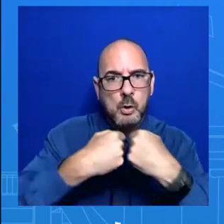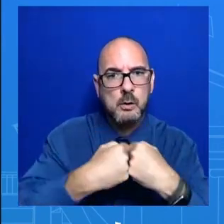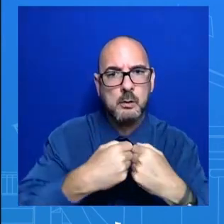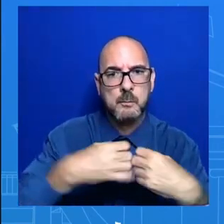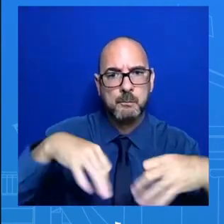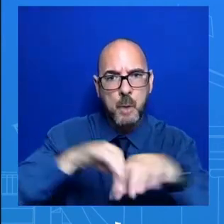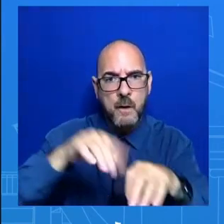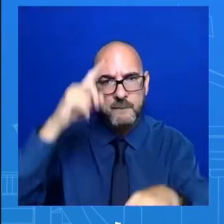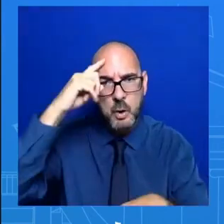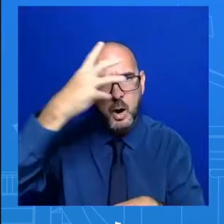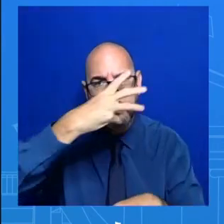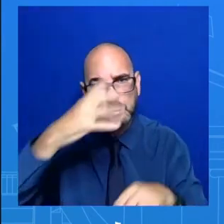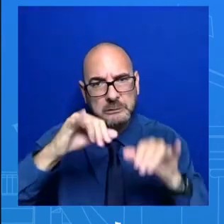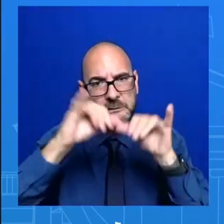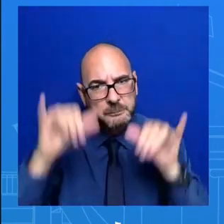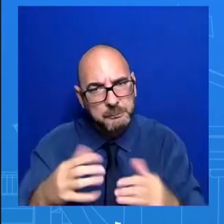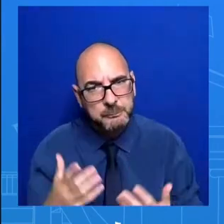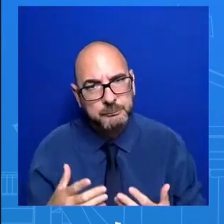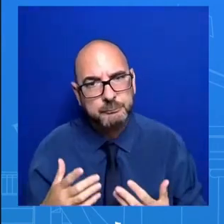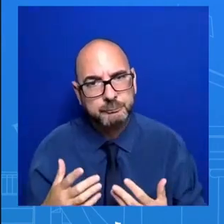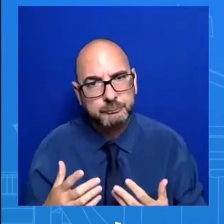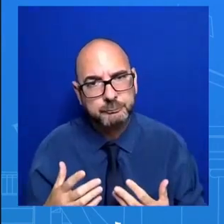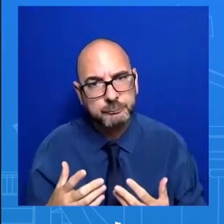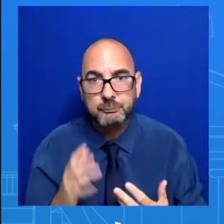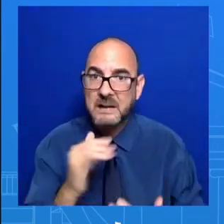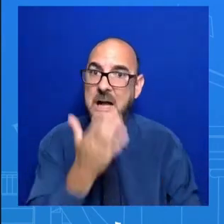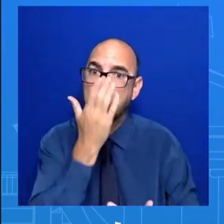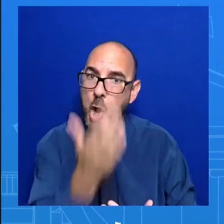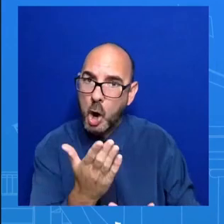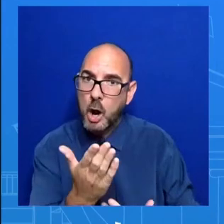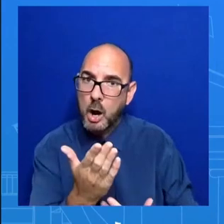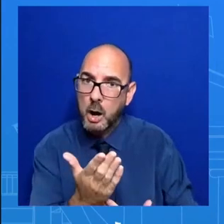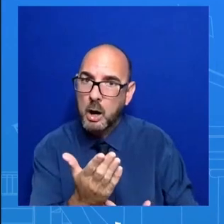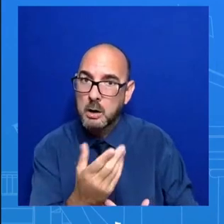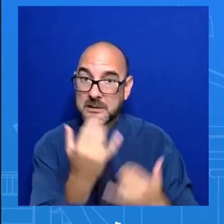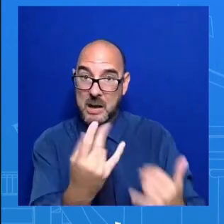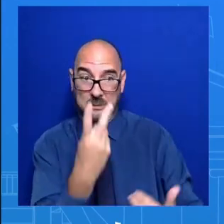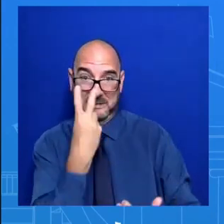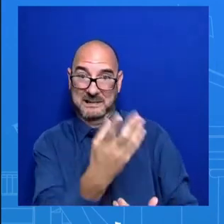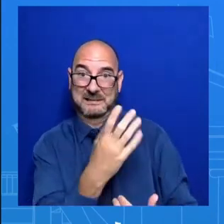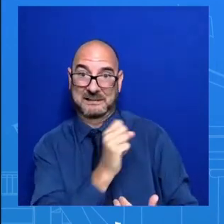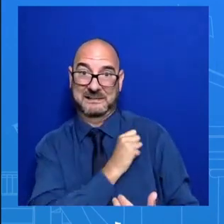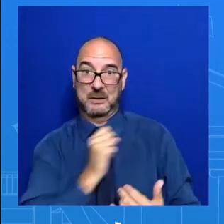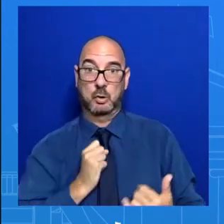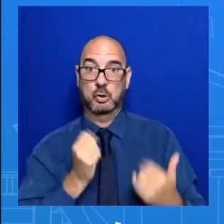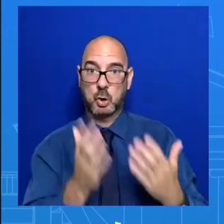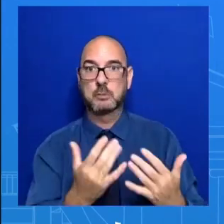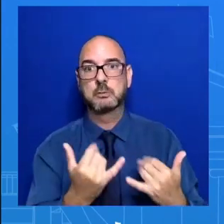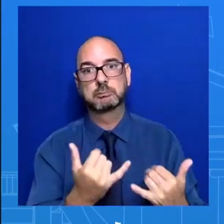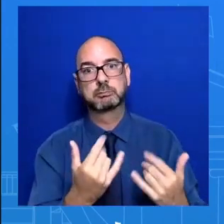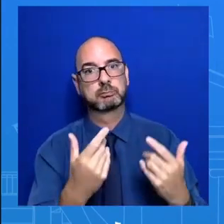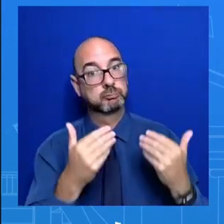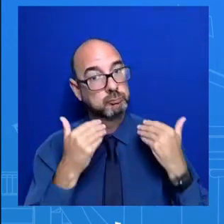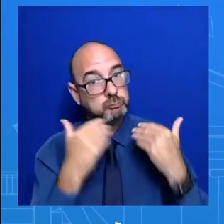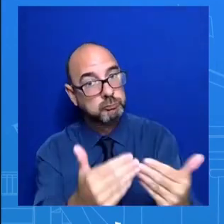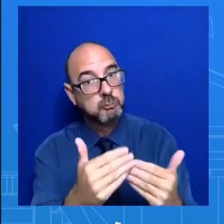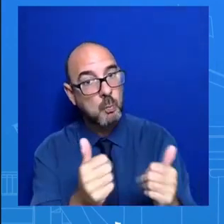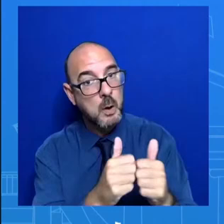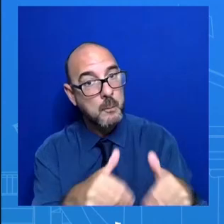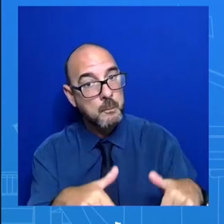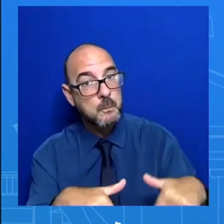border, and that's a good thing. And so Senator Schumer, and we support this, wants to move this forward. We want to see this move forward as